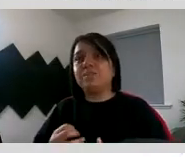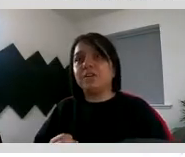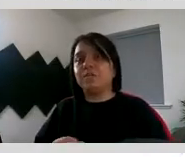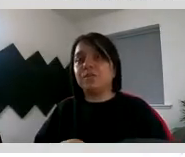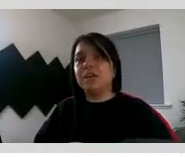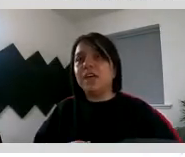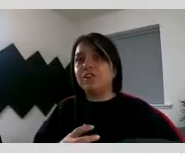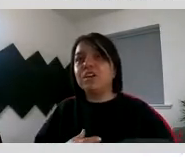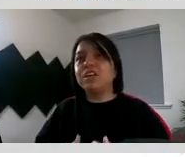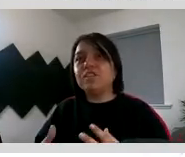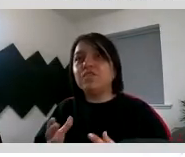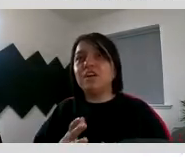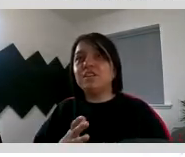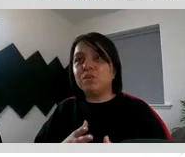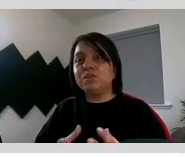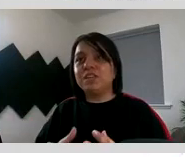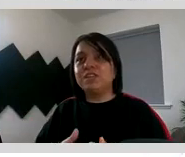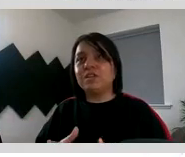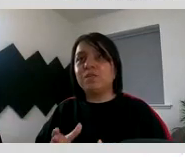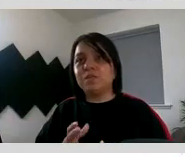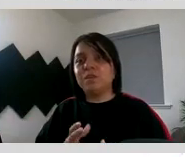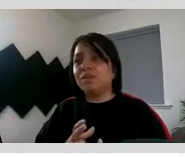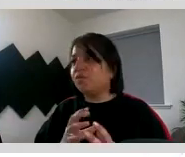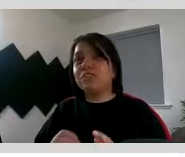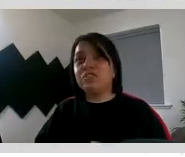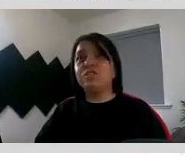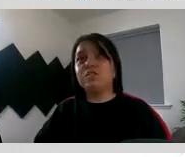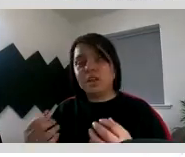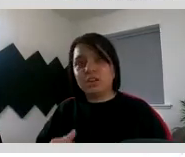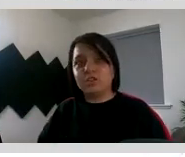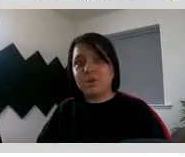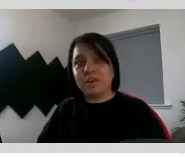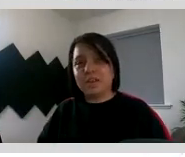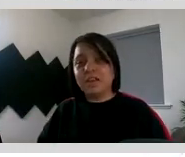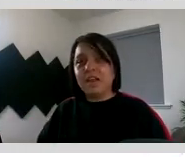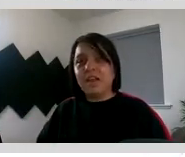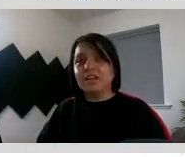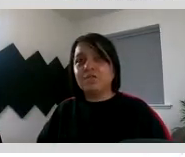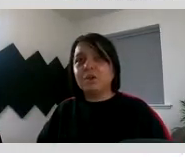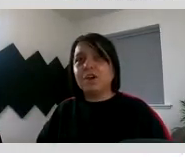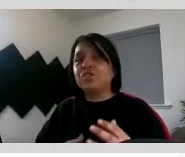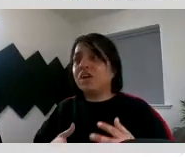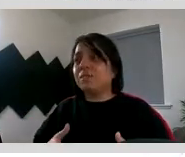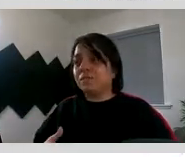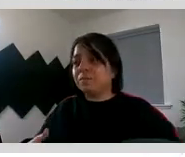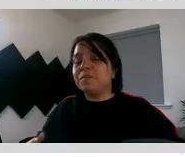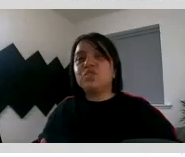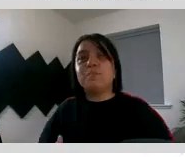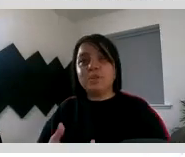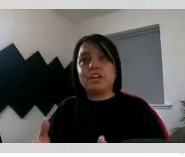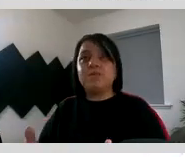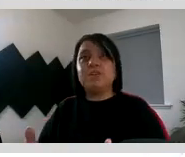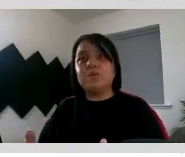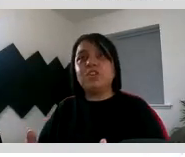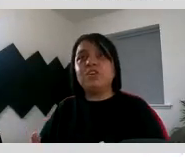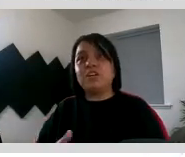as possible and try and give you the right sources or what to do. Come here, and we're going to try and still build